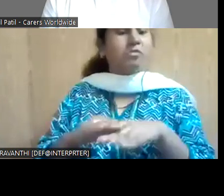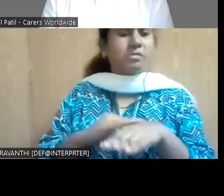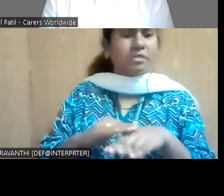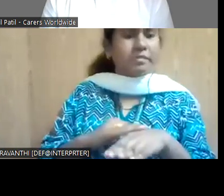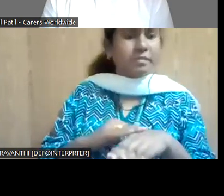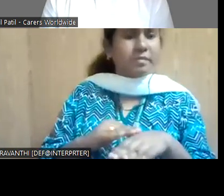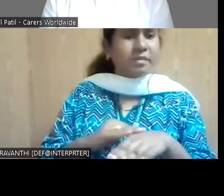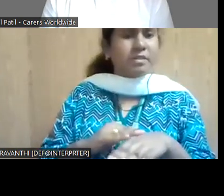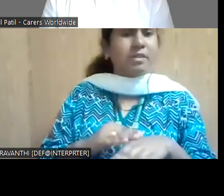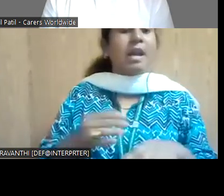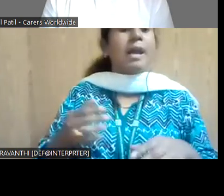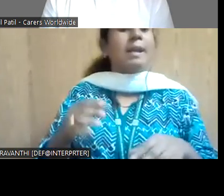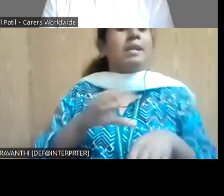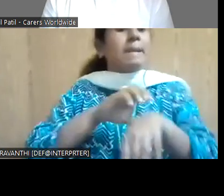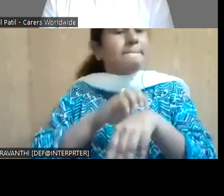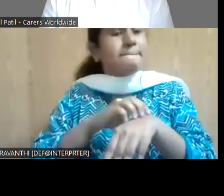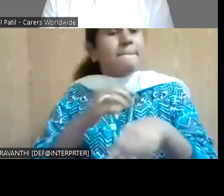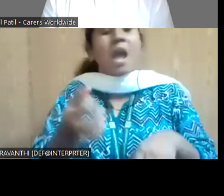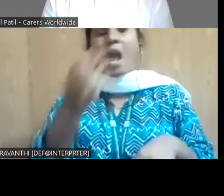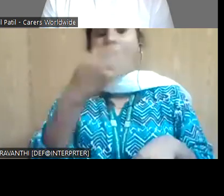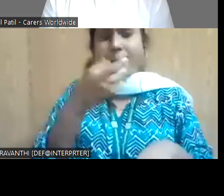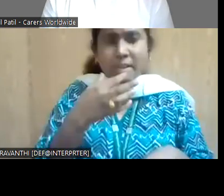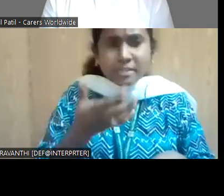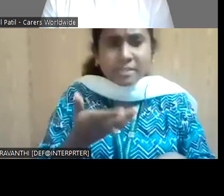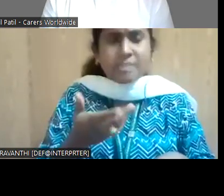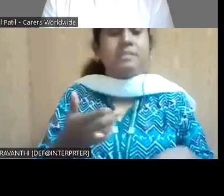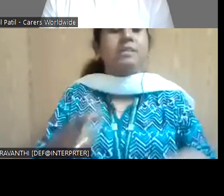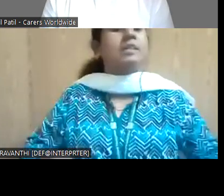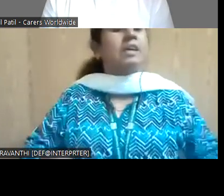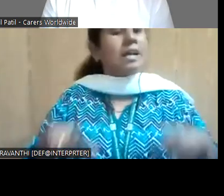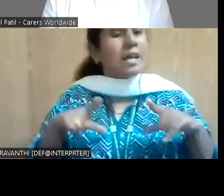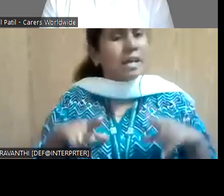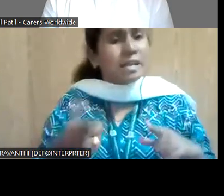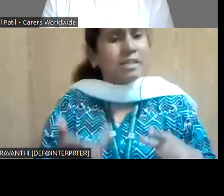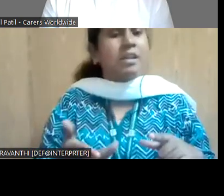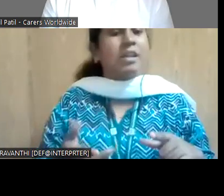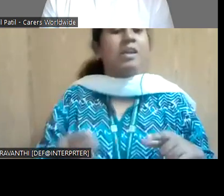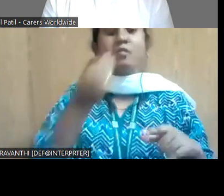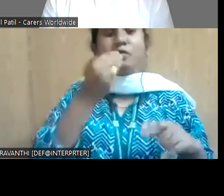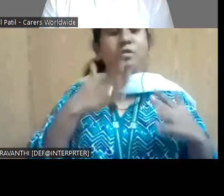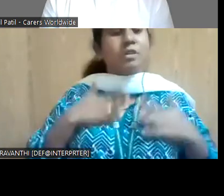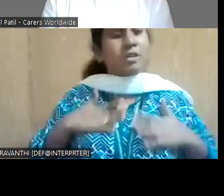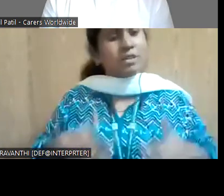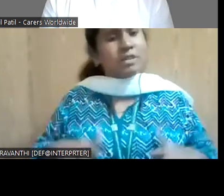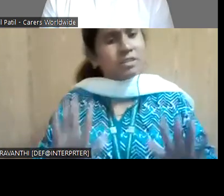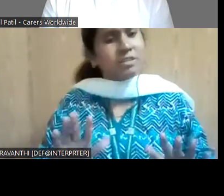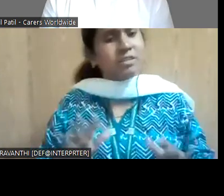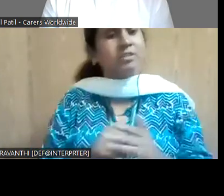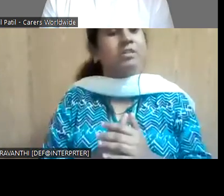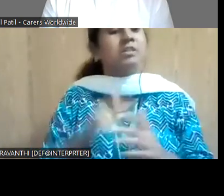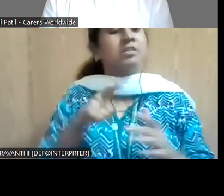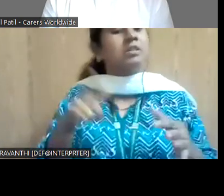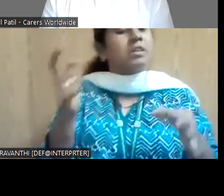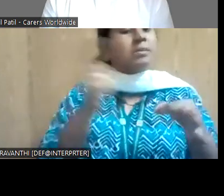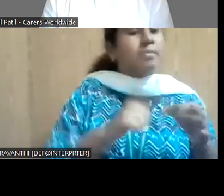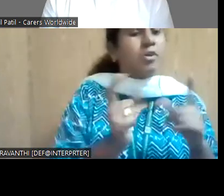then the medicines, then the continuous rehabilitation services with respect to their condition, so they can avail with the UDID. So I am